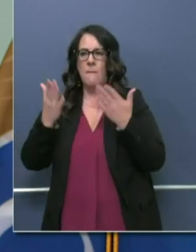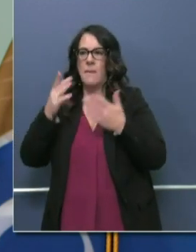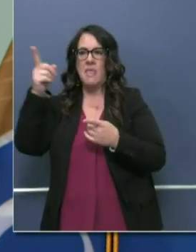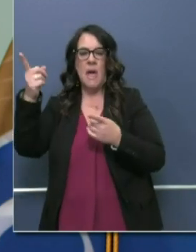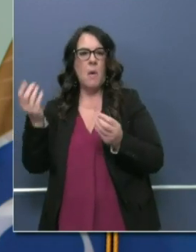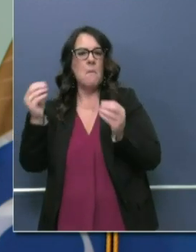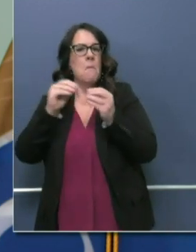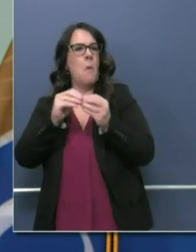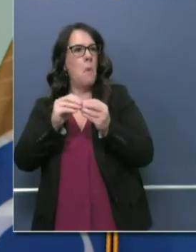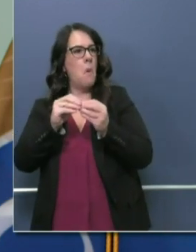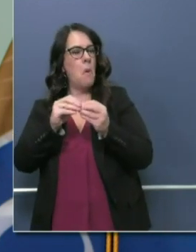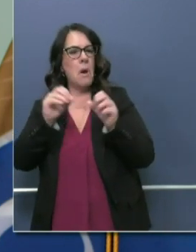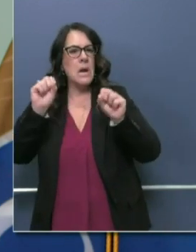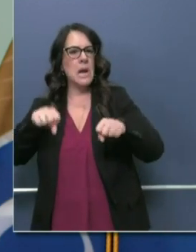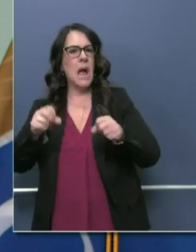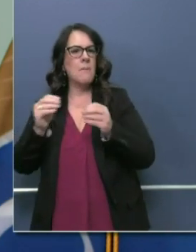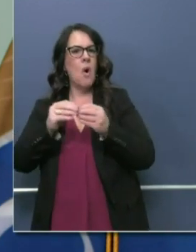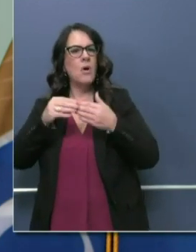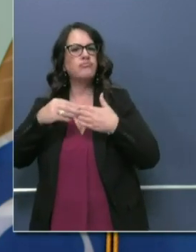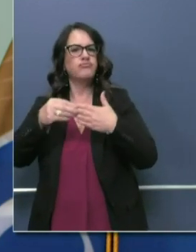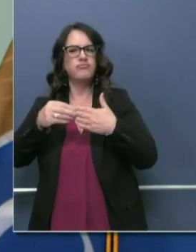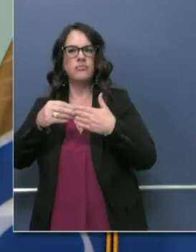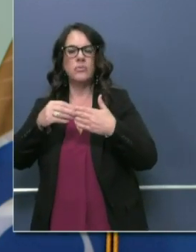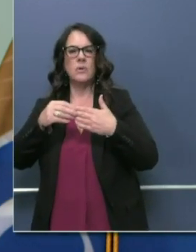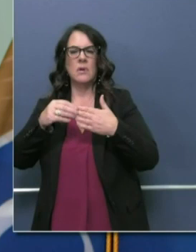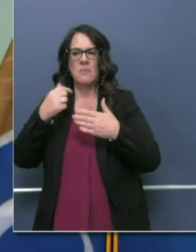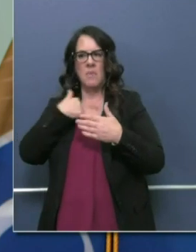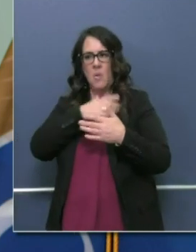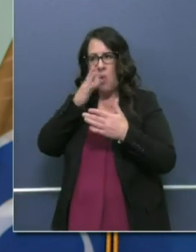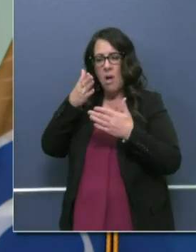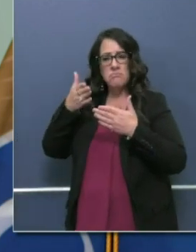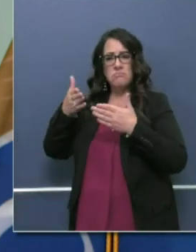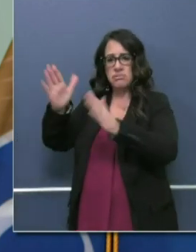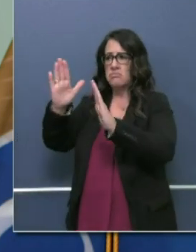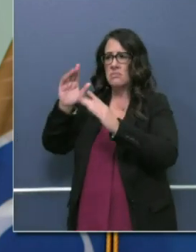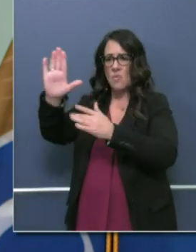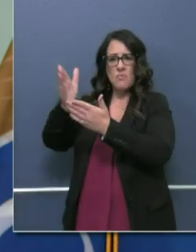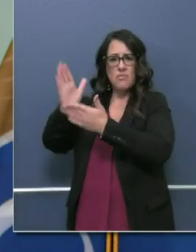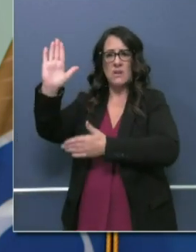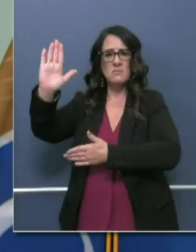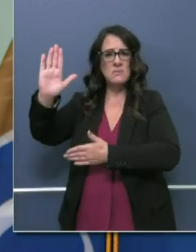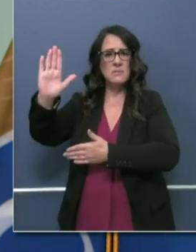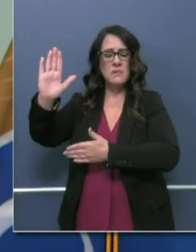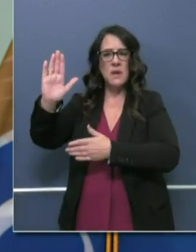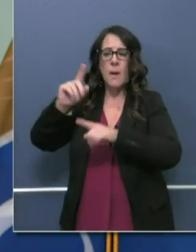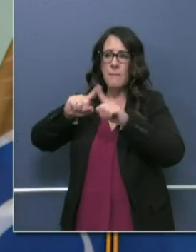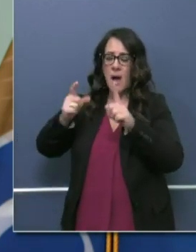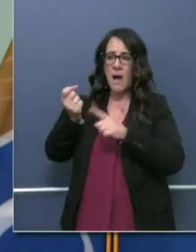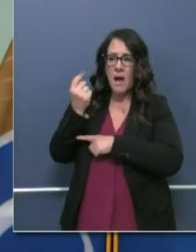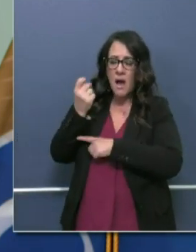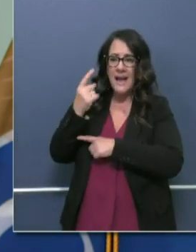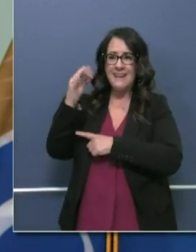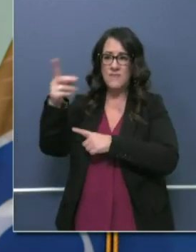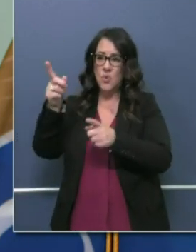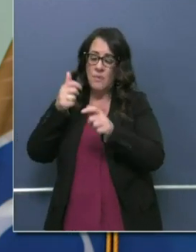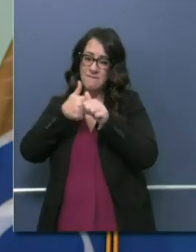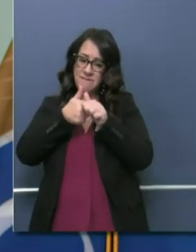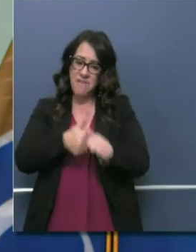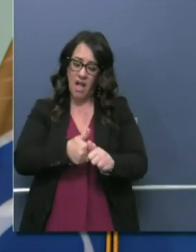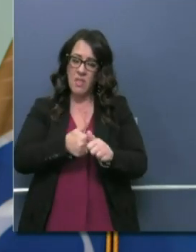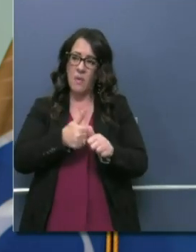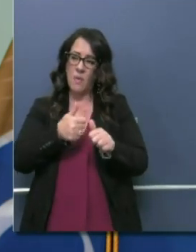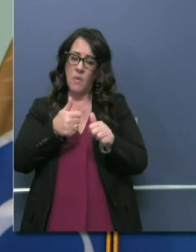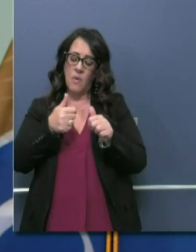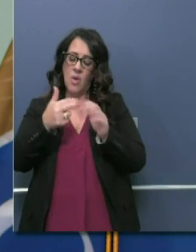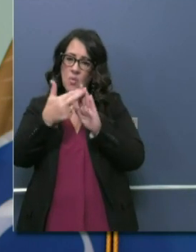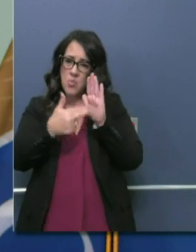go even further. Again, we will afford them that right with conditions and modifications that meet the health